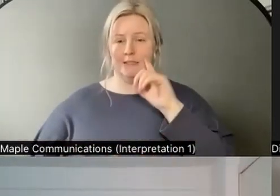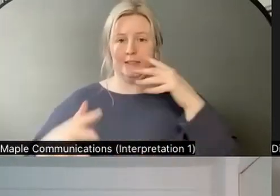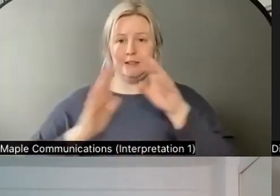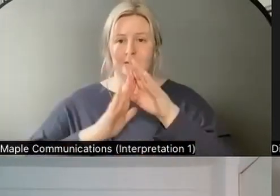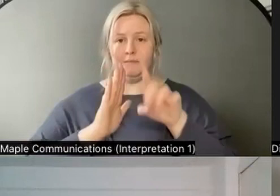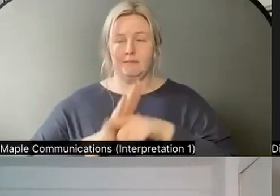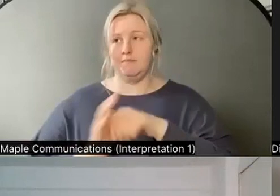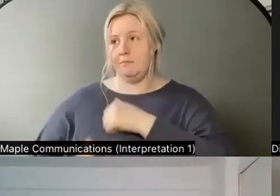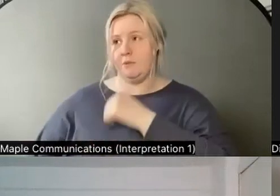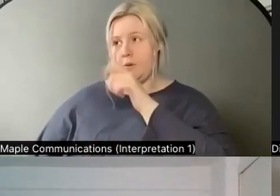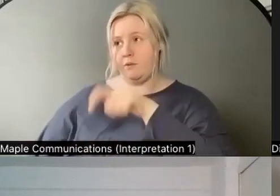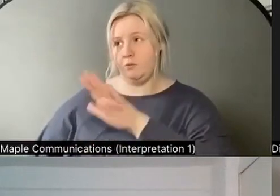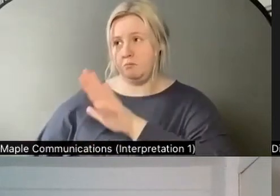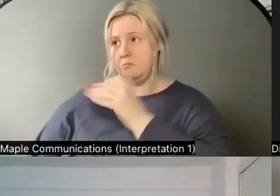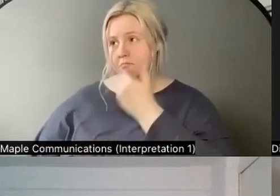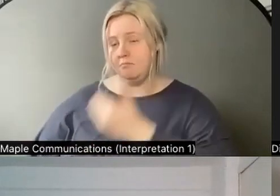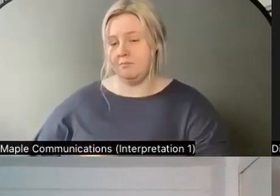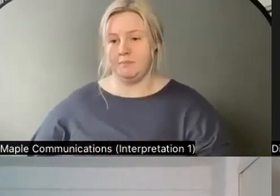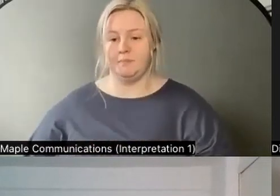needed. Thank you.